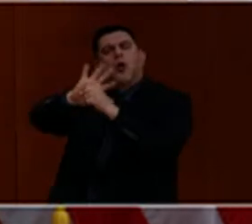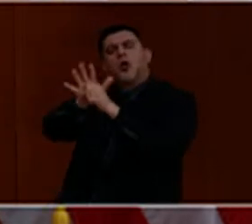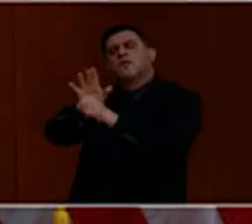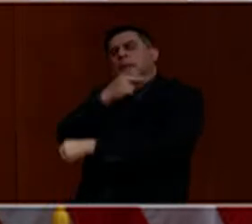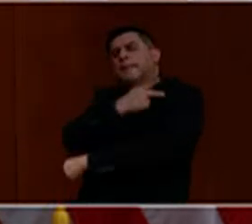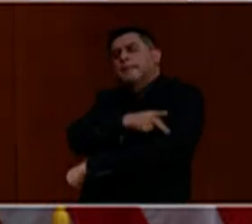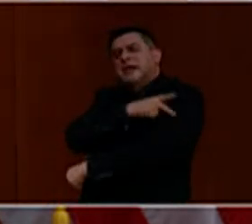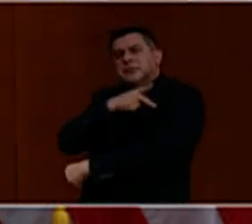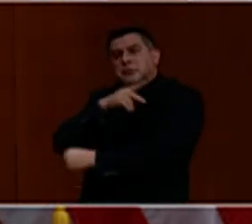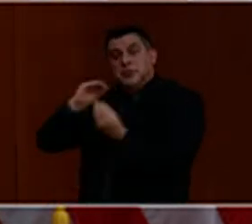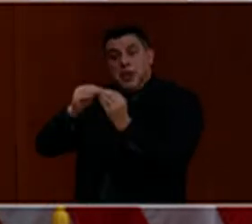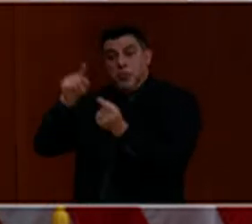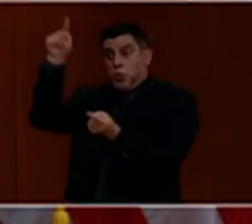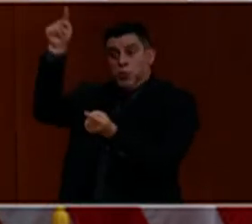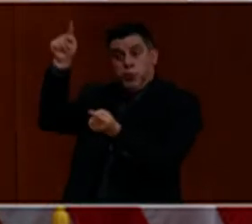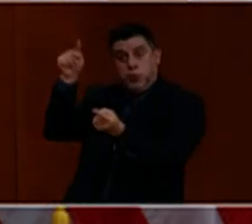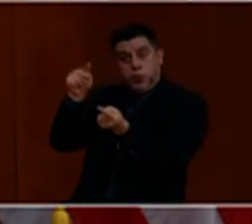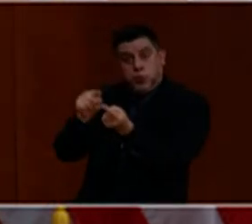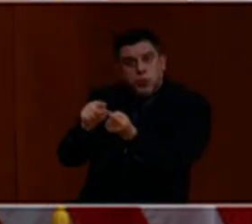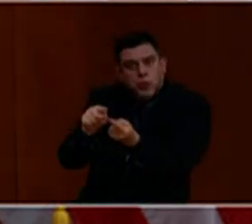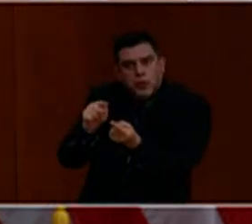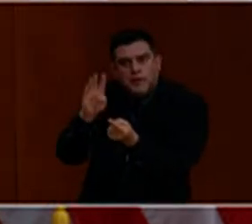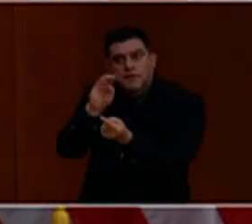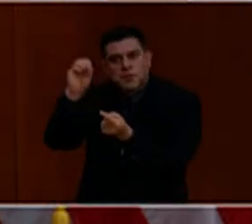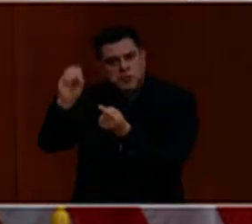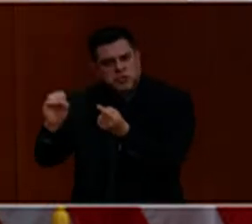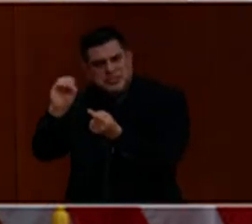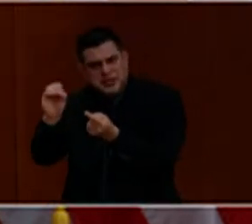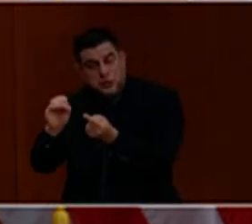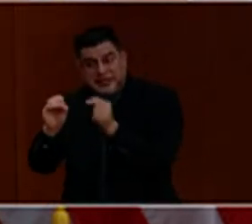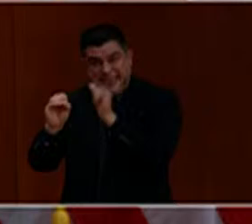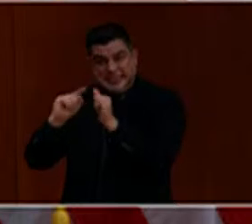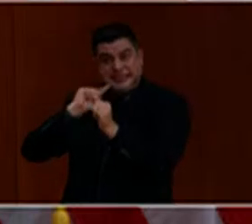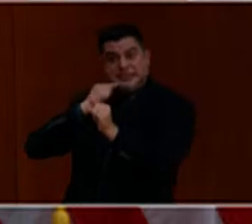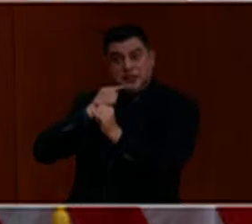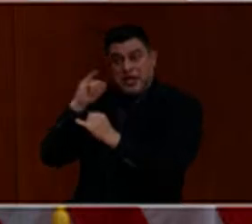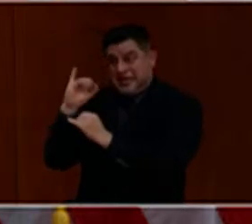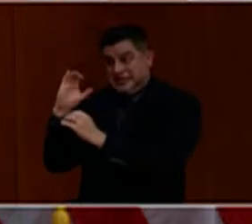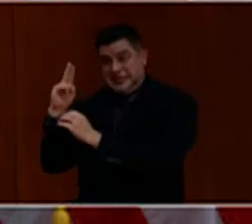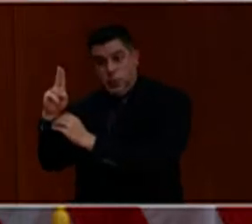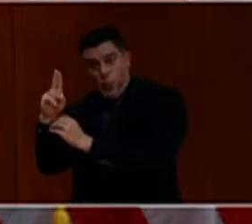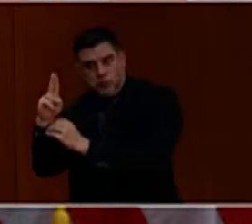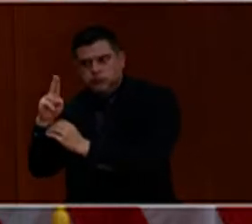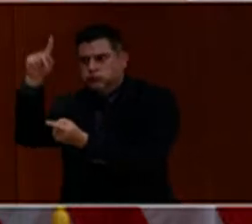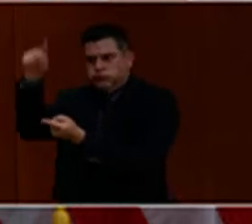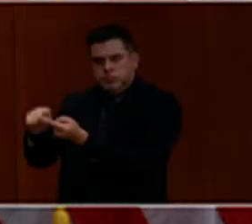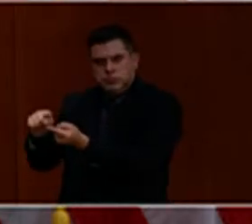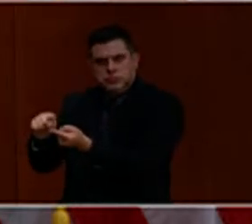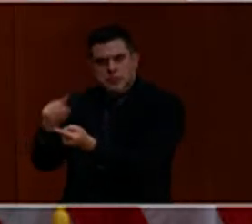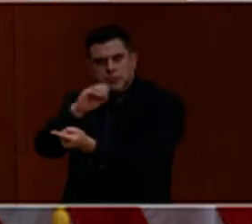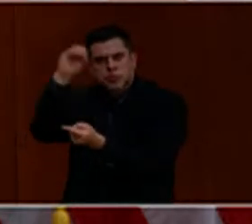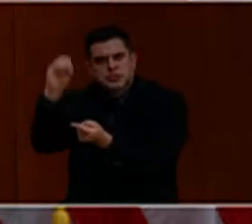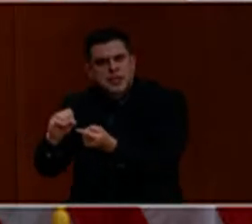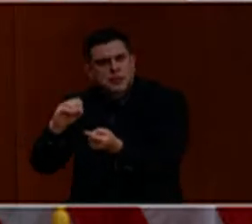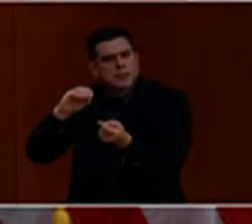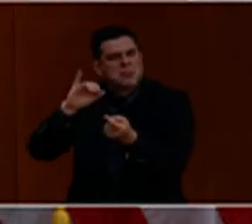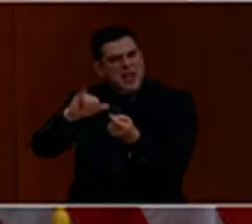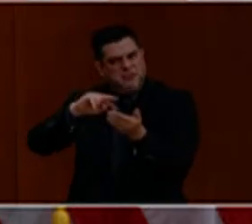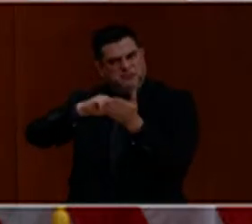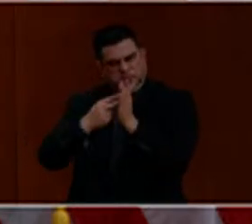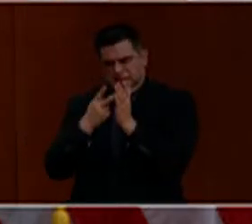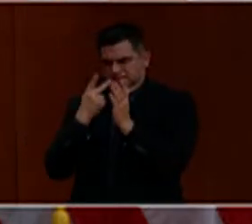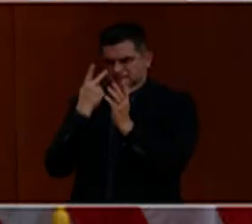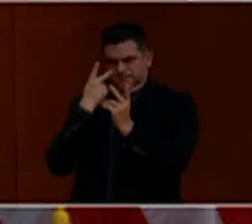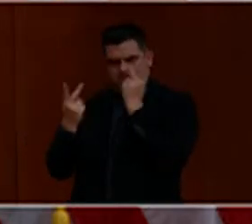25% in the ICU, and I think we're seeing that throughout Dade County, which is obviously a very, very good sign. So